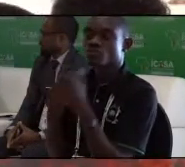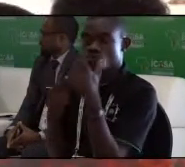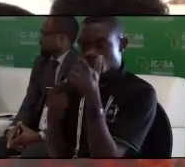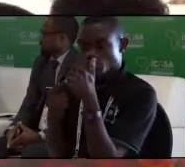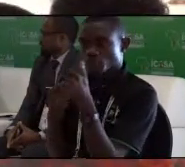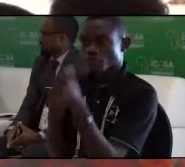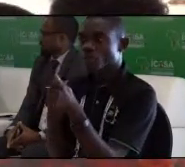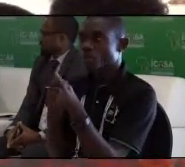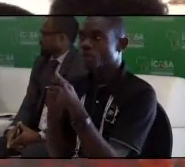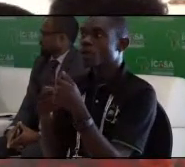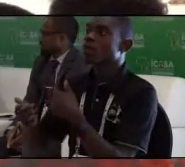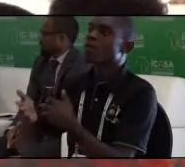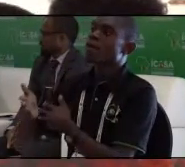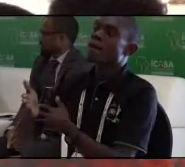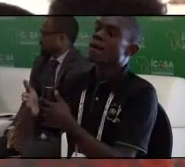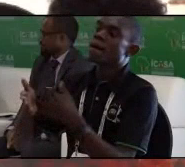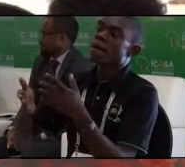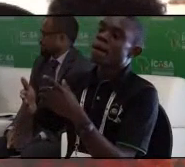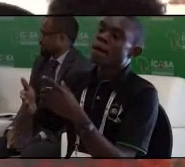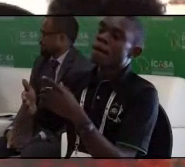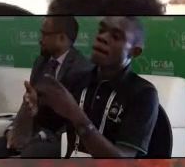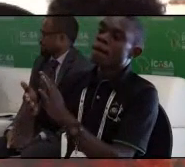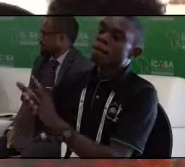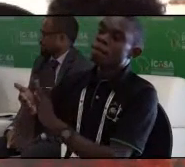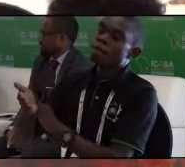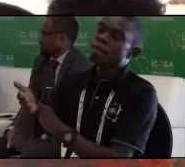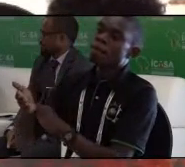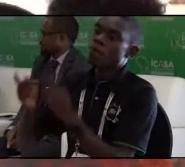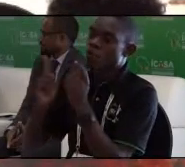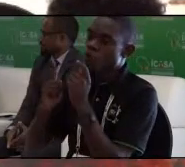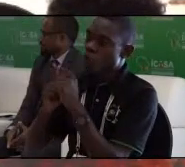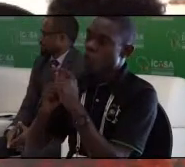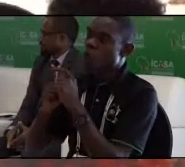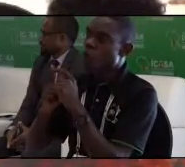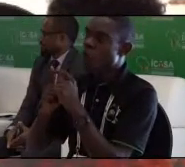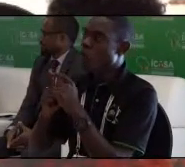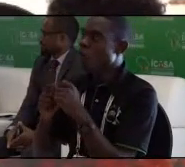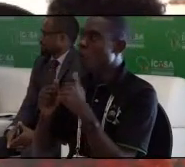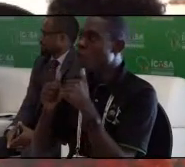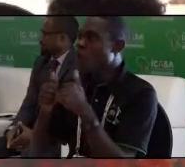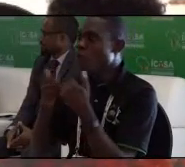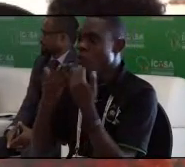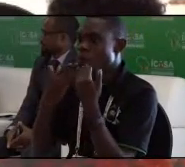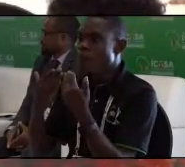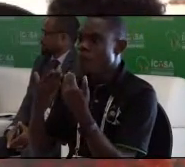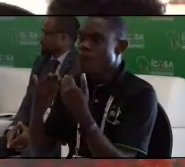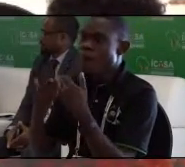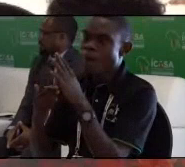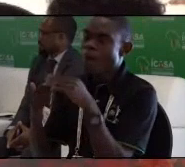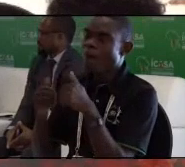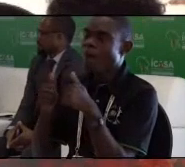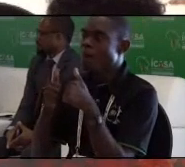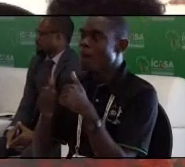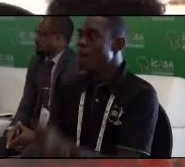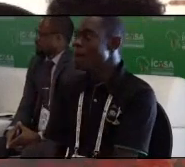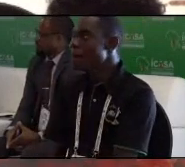now requesting for blood-based, not only the oral. They have a lot of it in the market. Thank you. Approved test